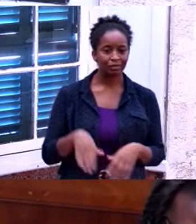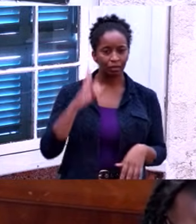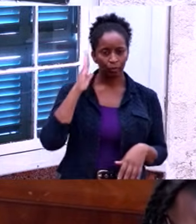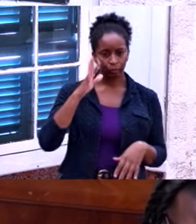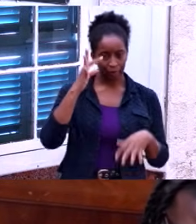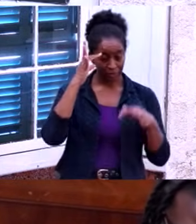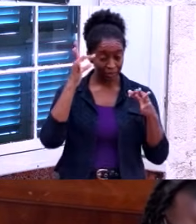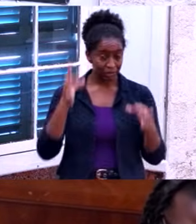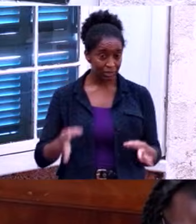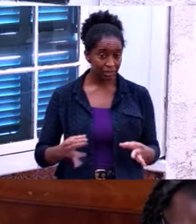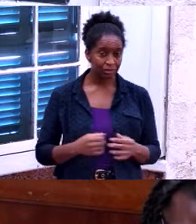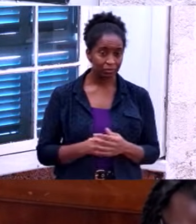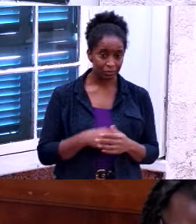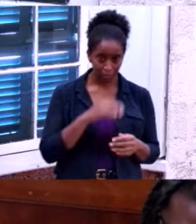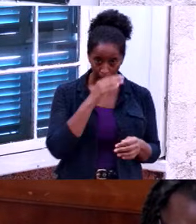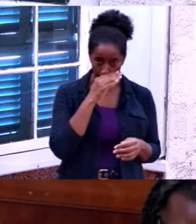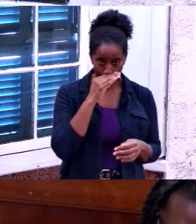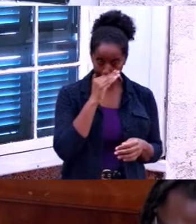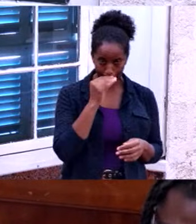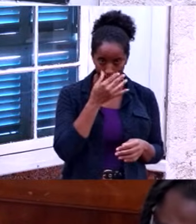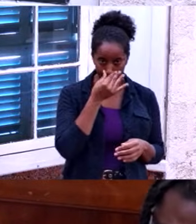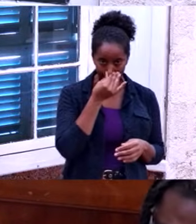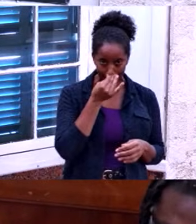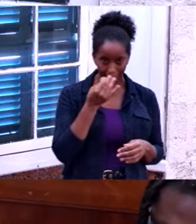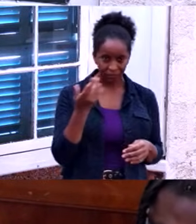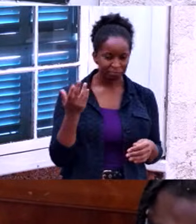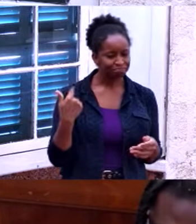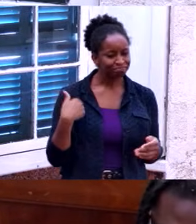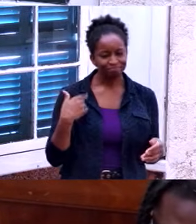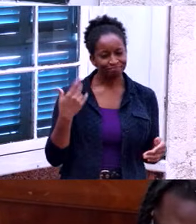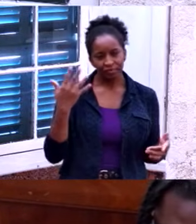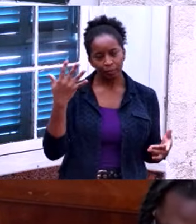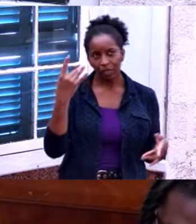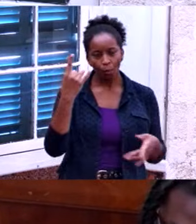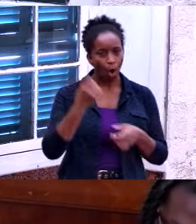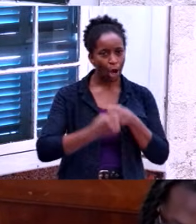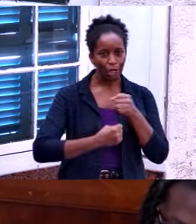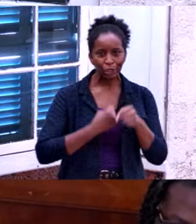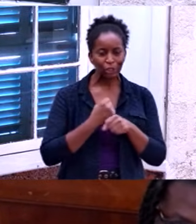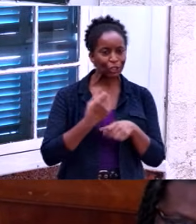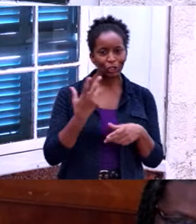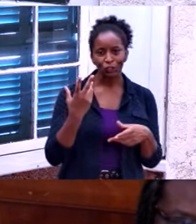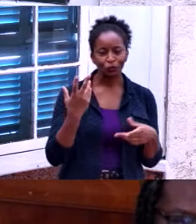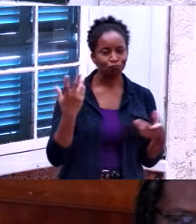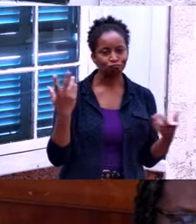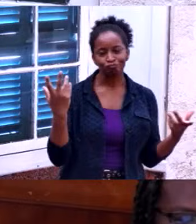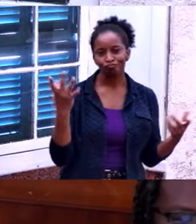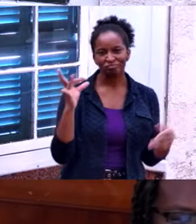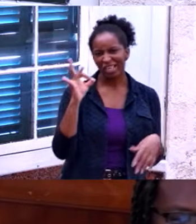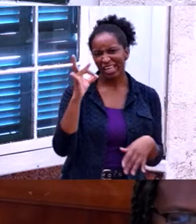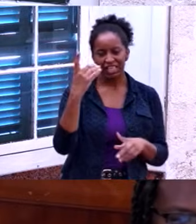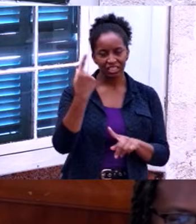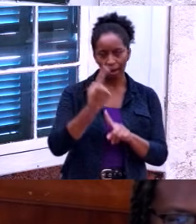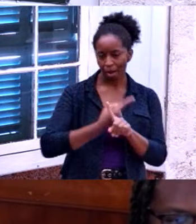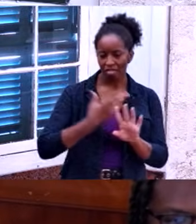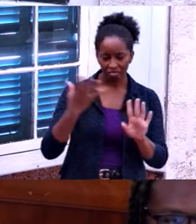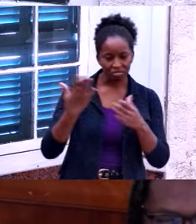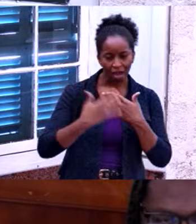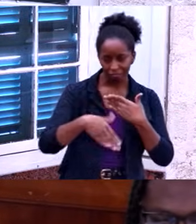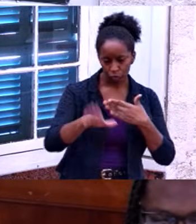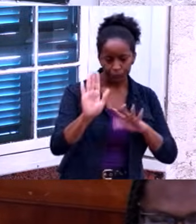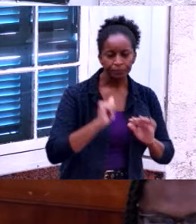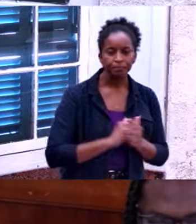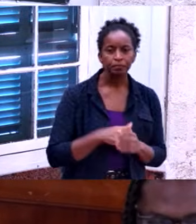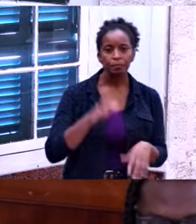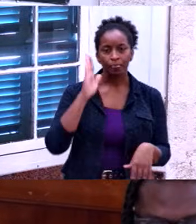and when I say very soon, I'm speaking in the next year and a half, but I'm being serious about it. It will make a choice